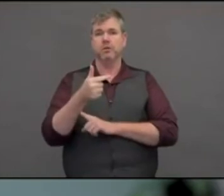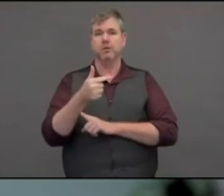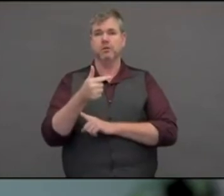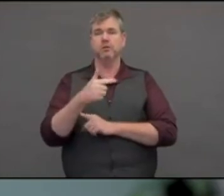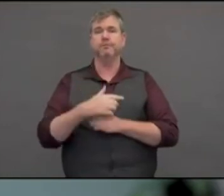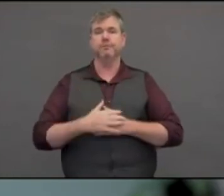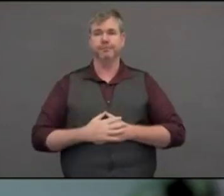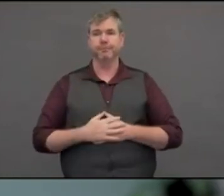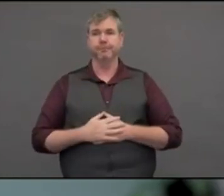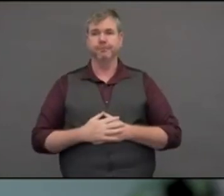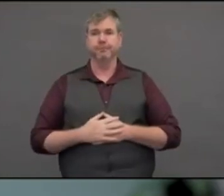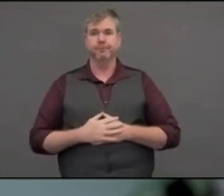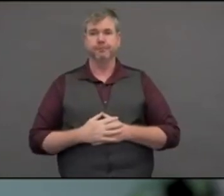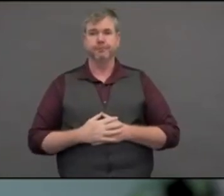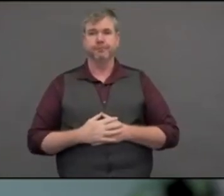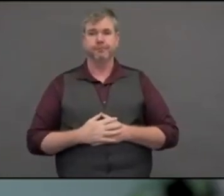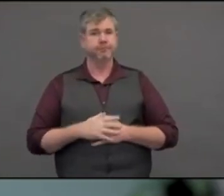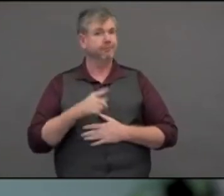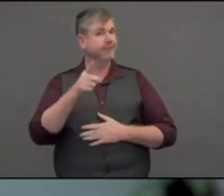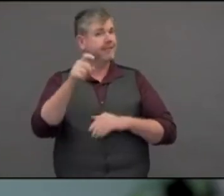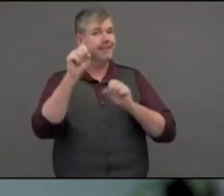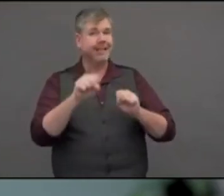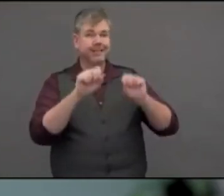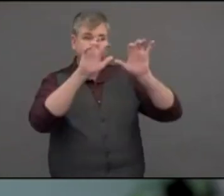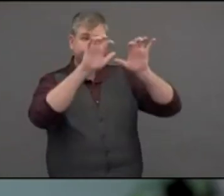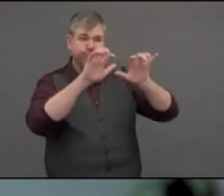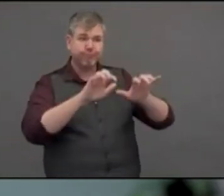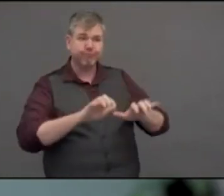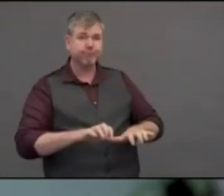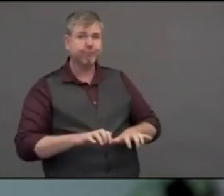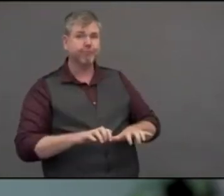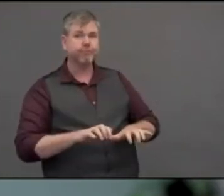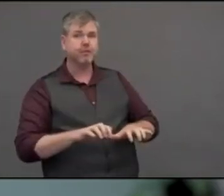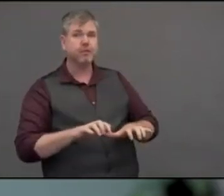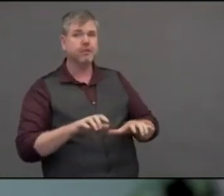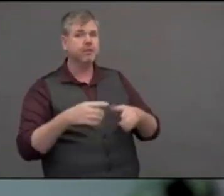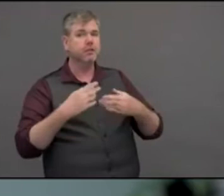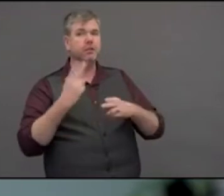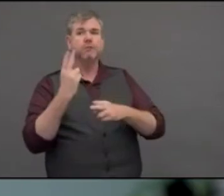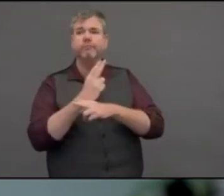scccovidconcerns.org. And you can go there. You can actually use the same portal to file complaints about